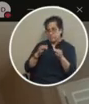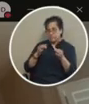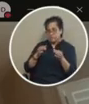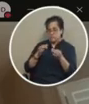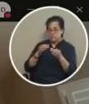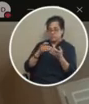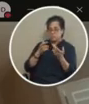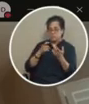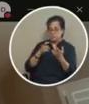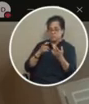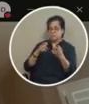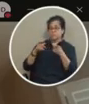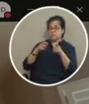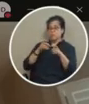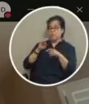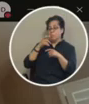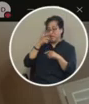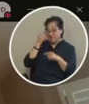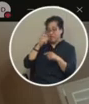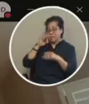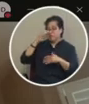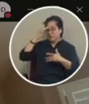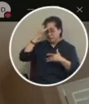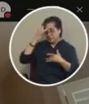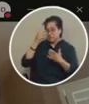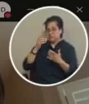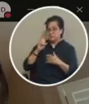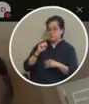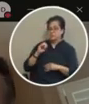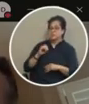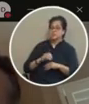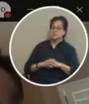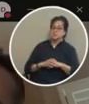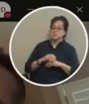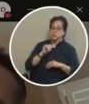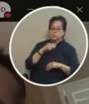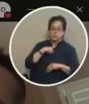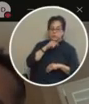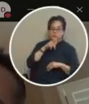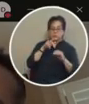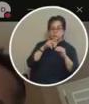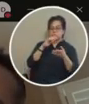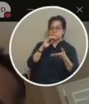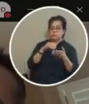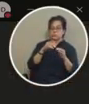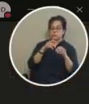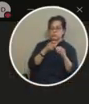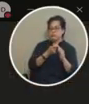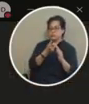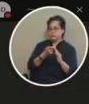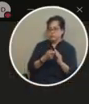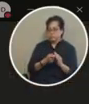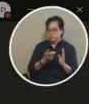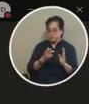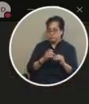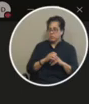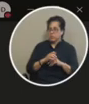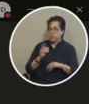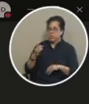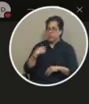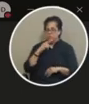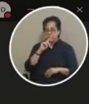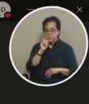by the disease, not necessarily we're just cutting something just for the sake of cutting it. Sure. My next question is about